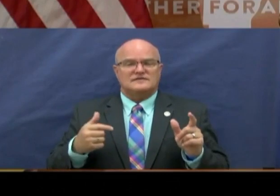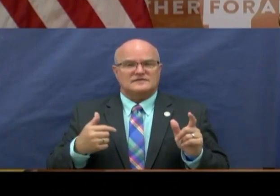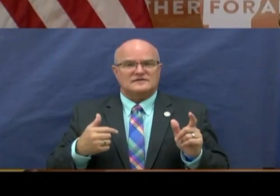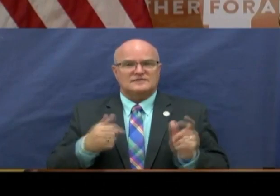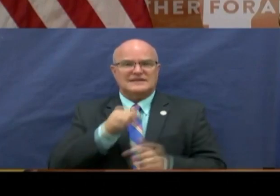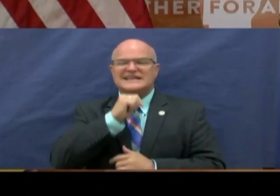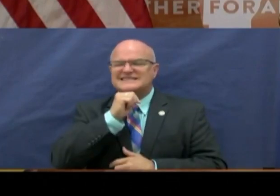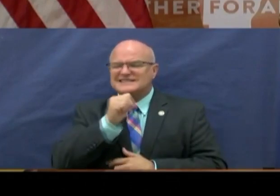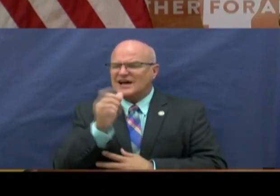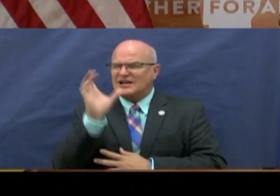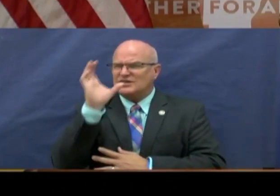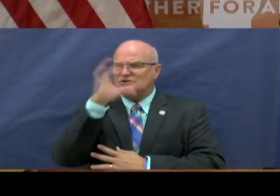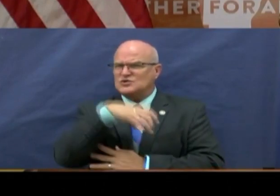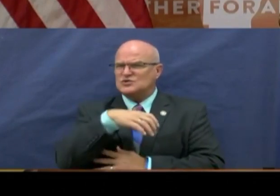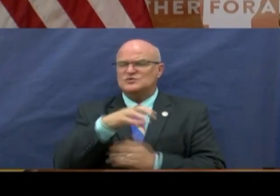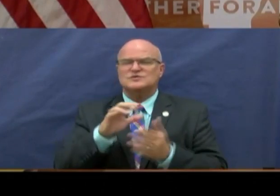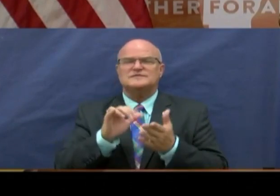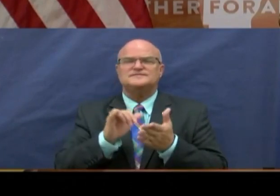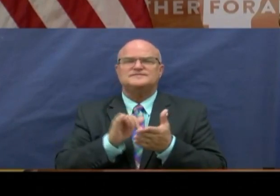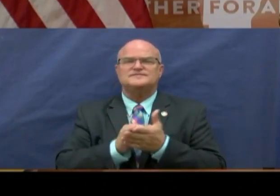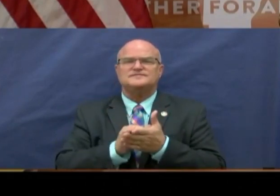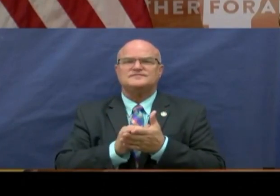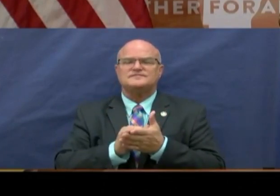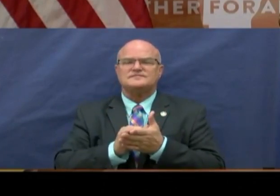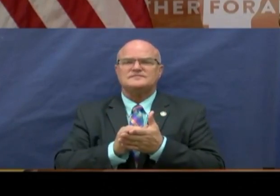it's not unusual that